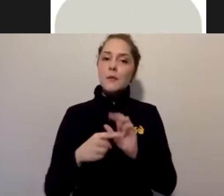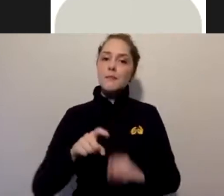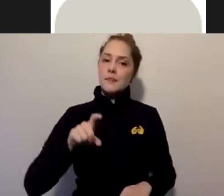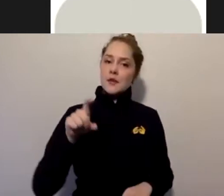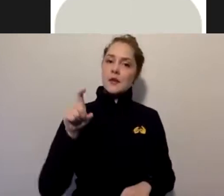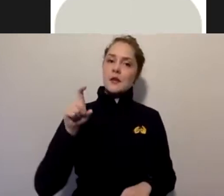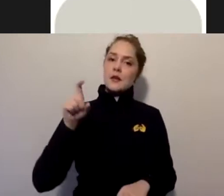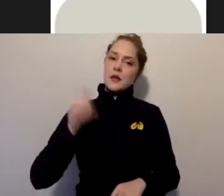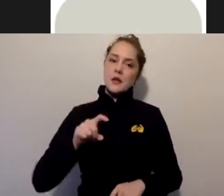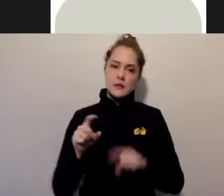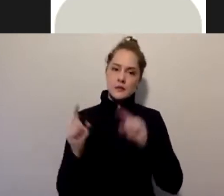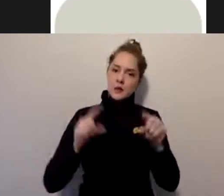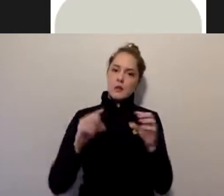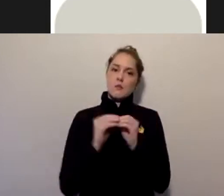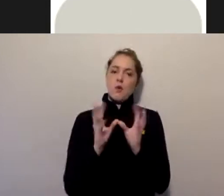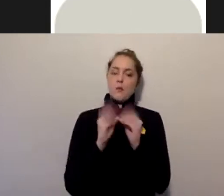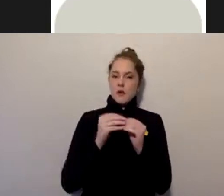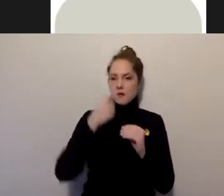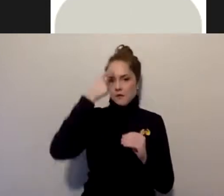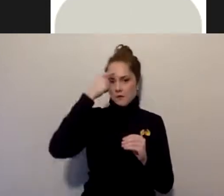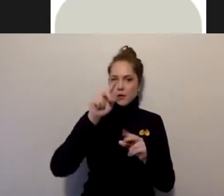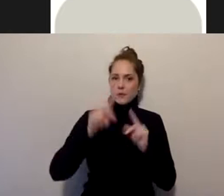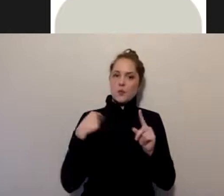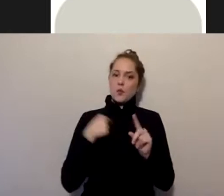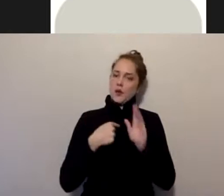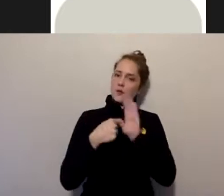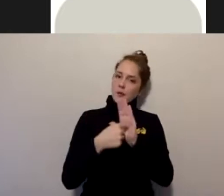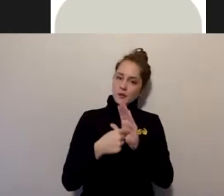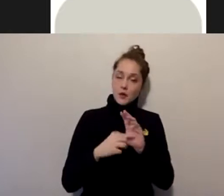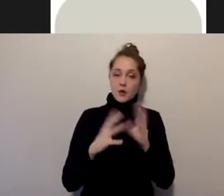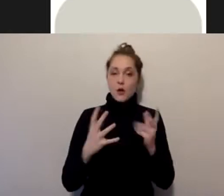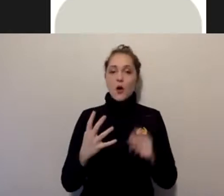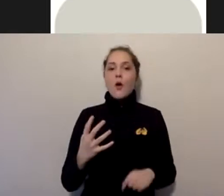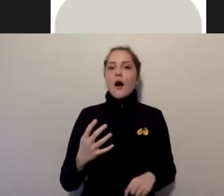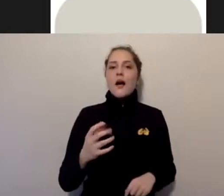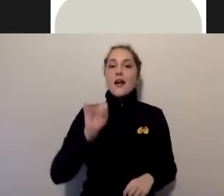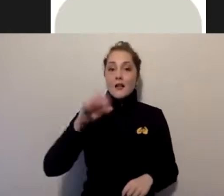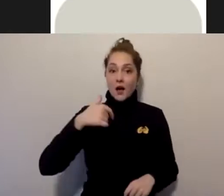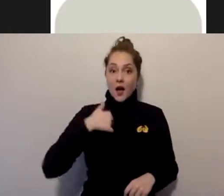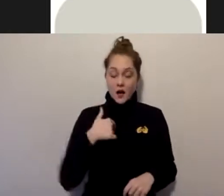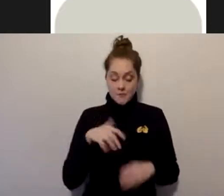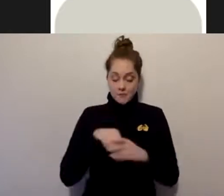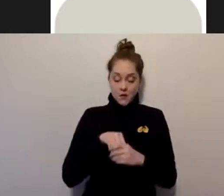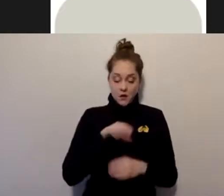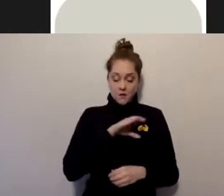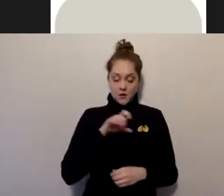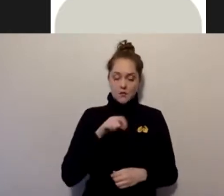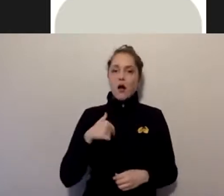more meetings for the groups of folks that we represent. So if I'm on council, I'm going to be attending